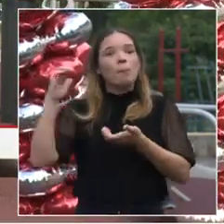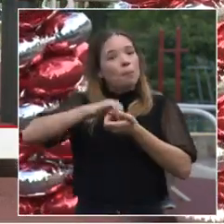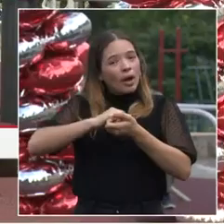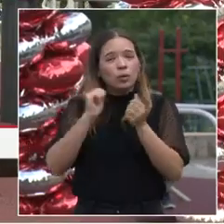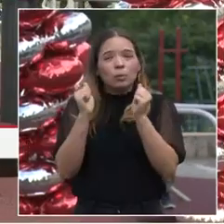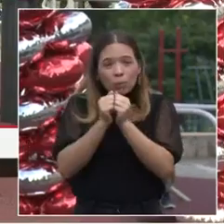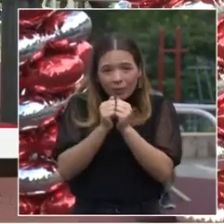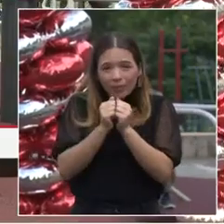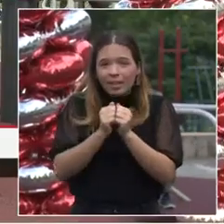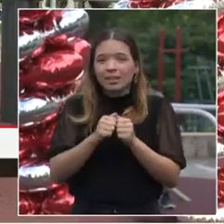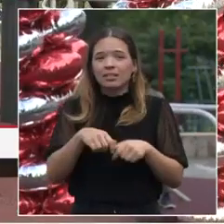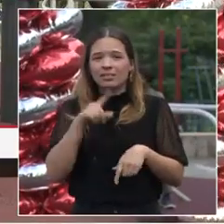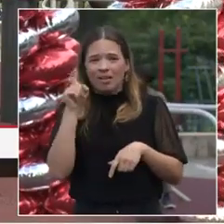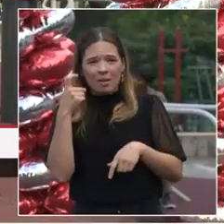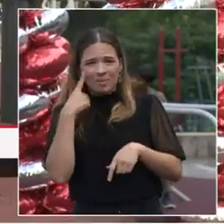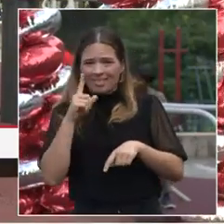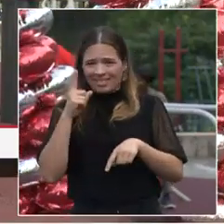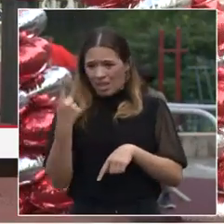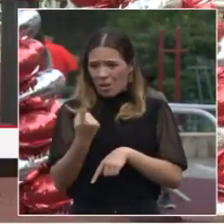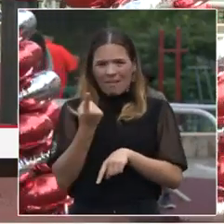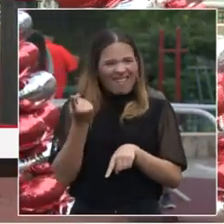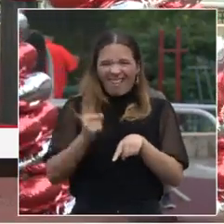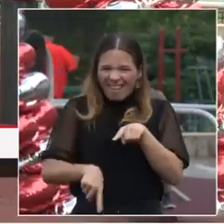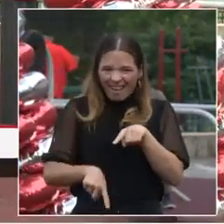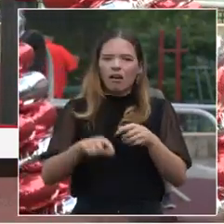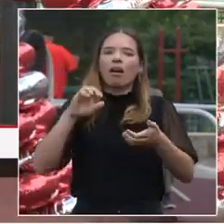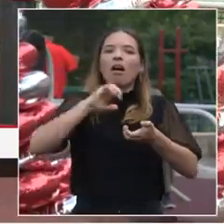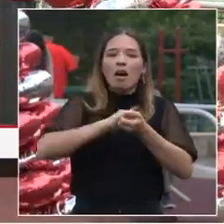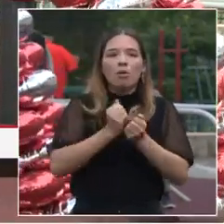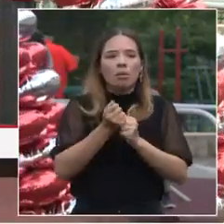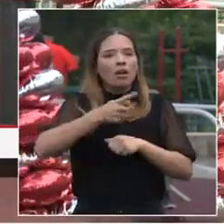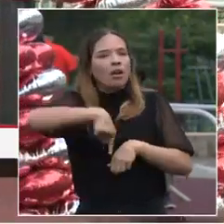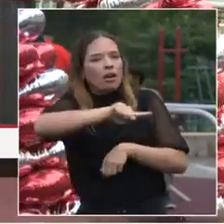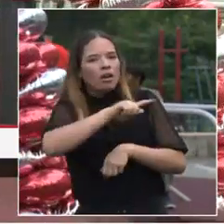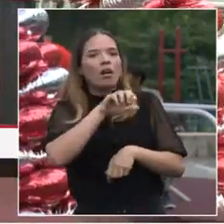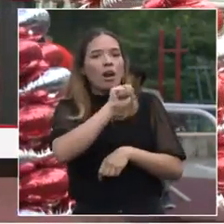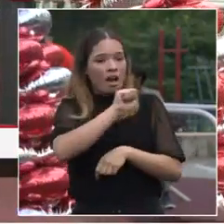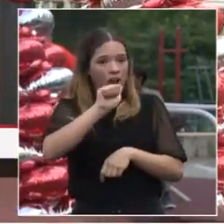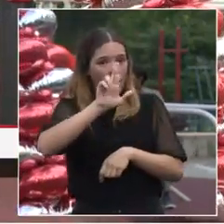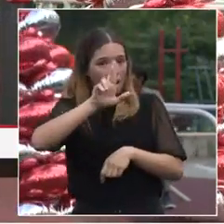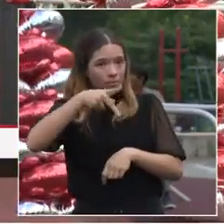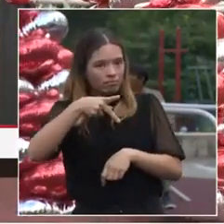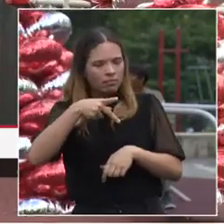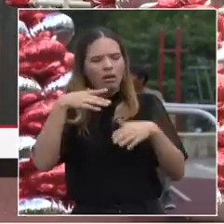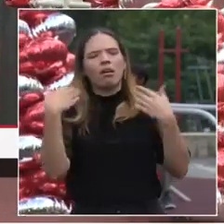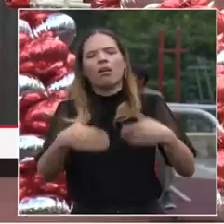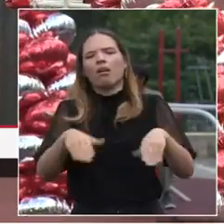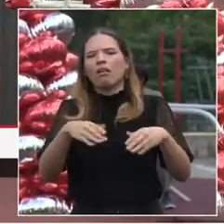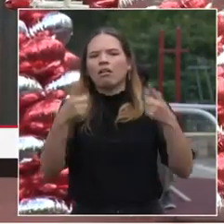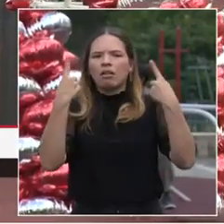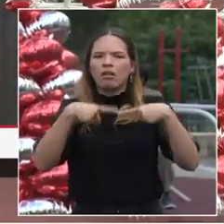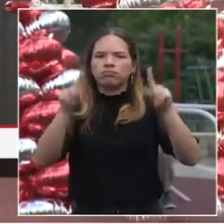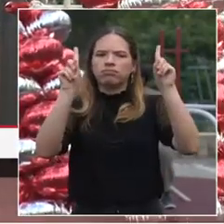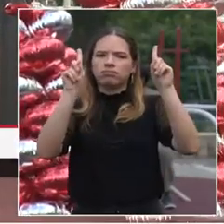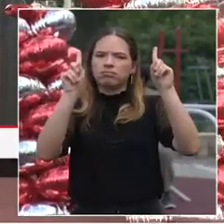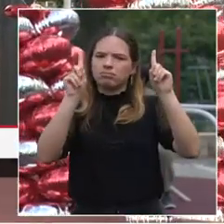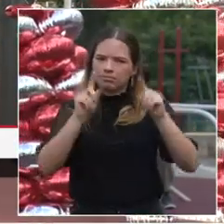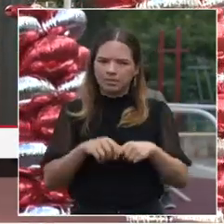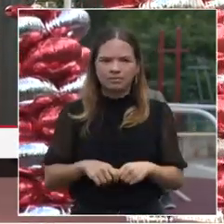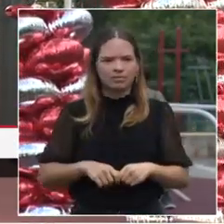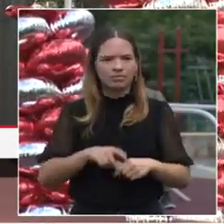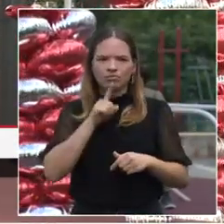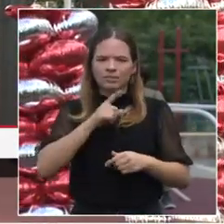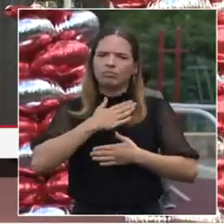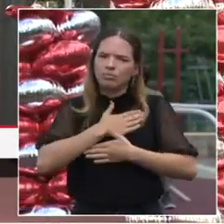Fitlot collaboration with AARP is just something that was right on time and something that is greatly appreciated. And it's facilities